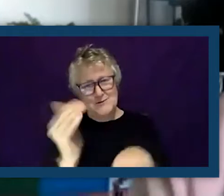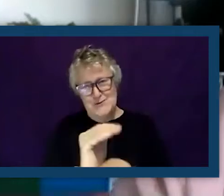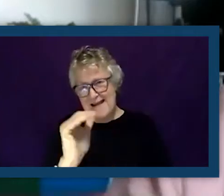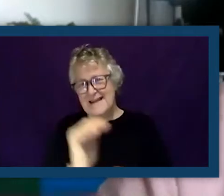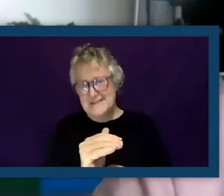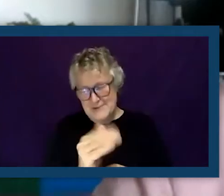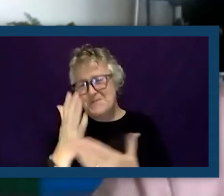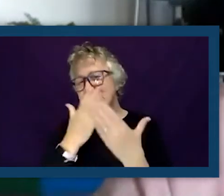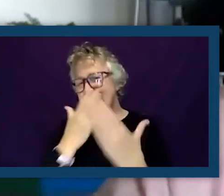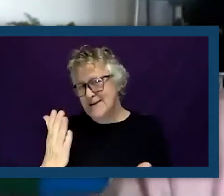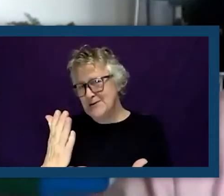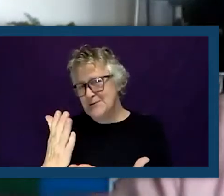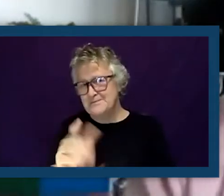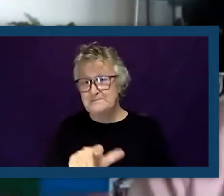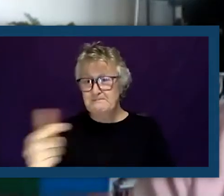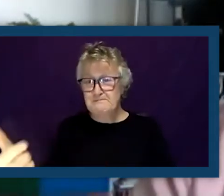call.